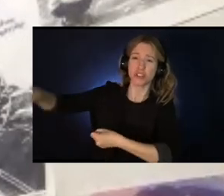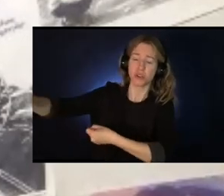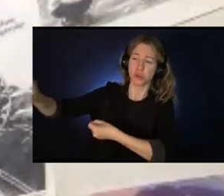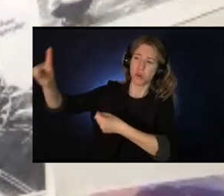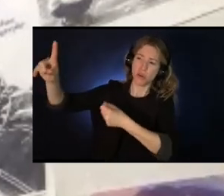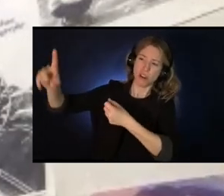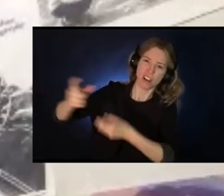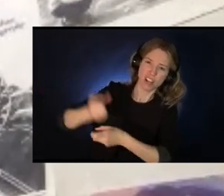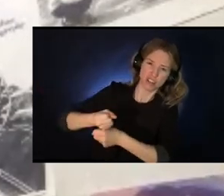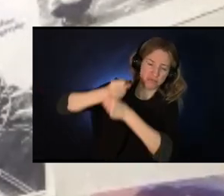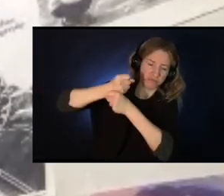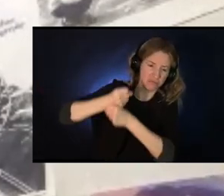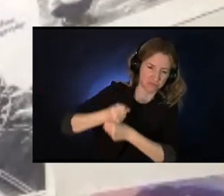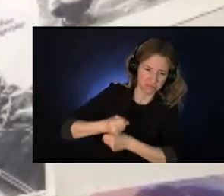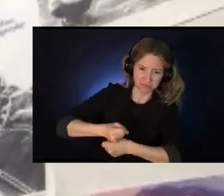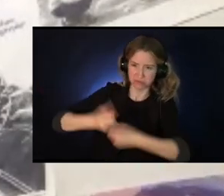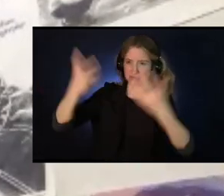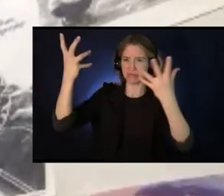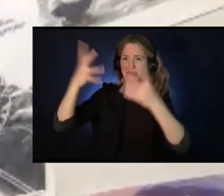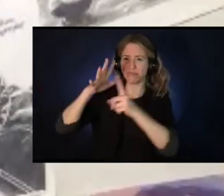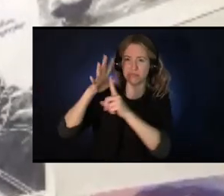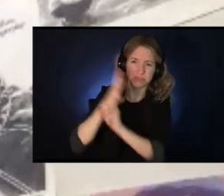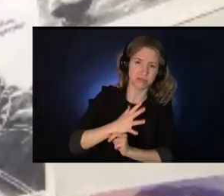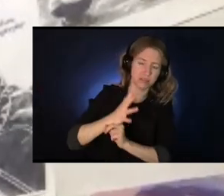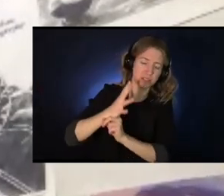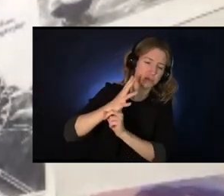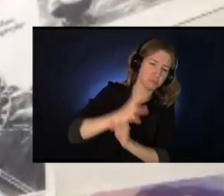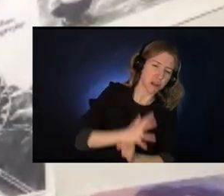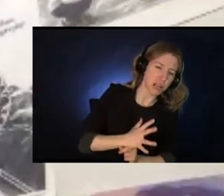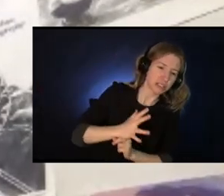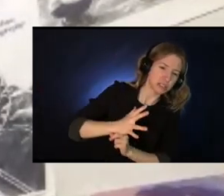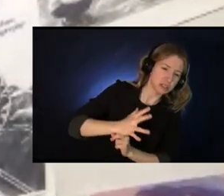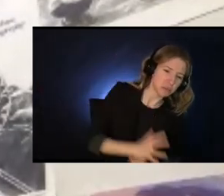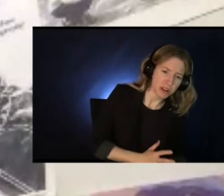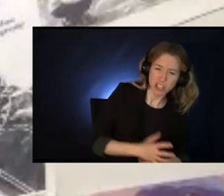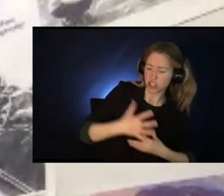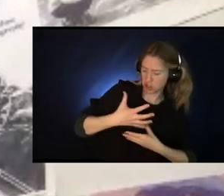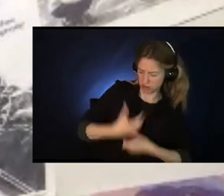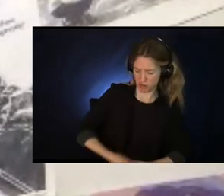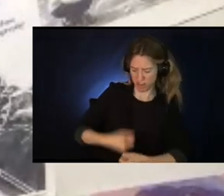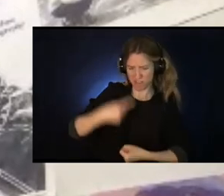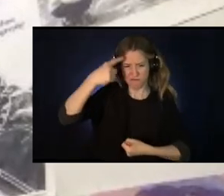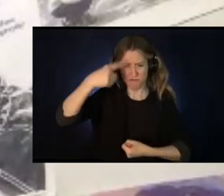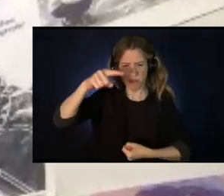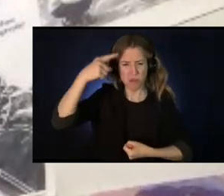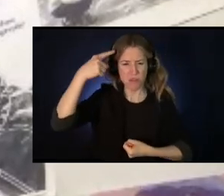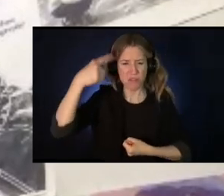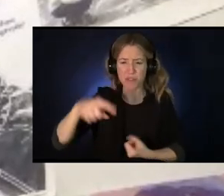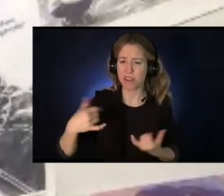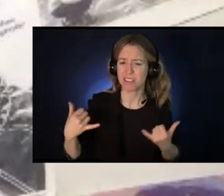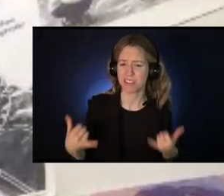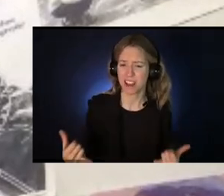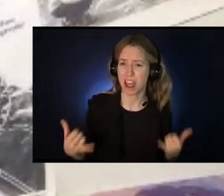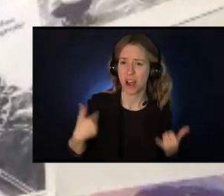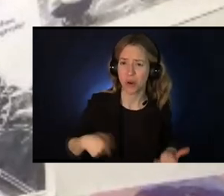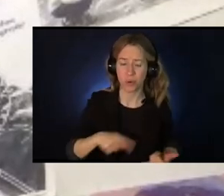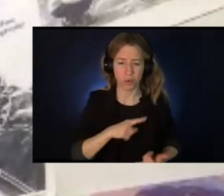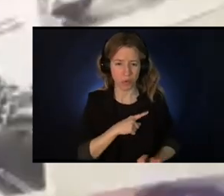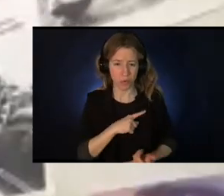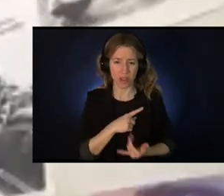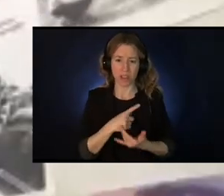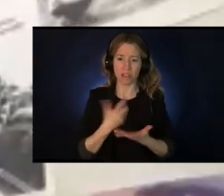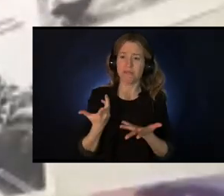dying. Now our own chosen way is a novelty. Hands on our hearts, we salute your